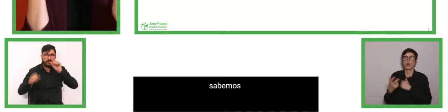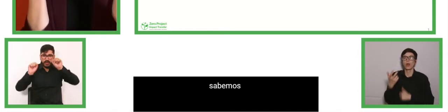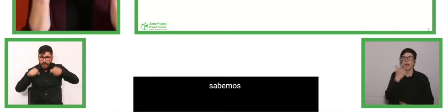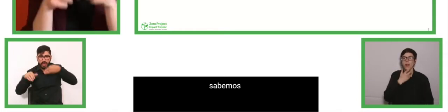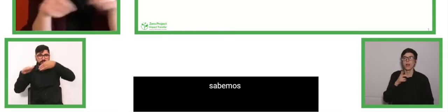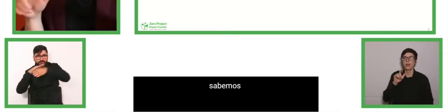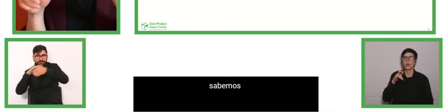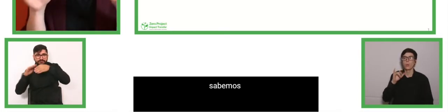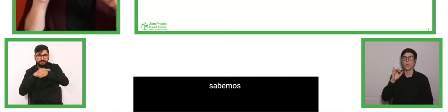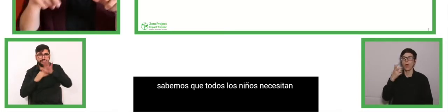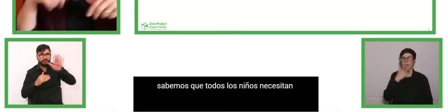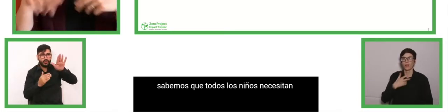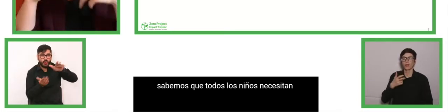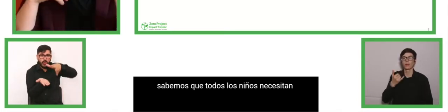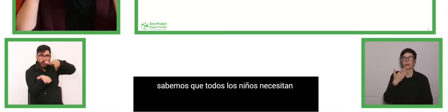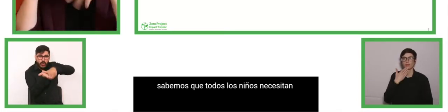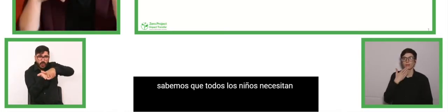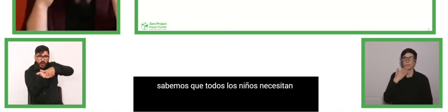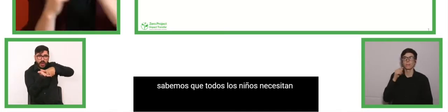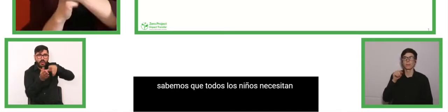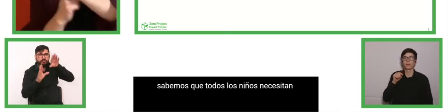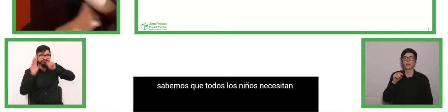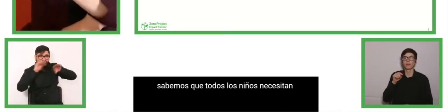visual signed language.